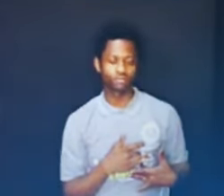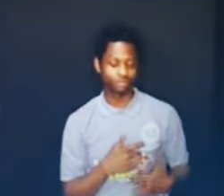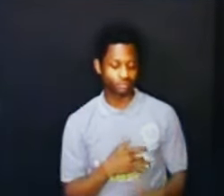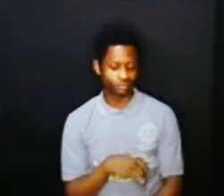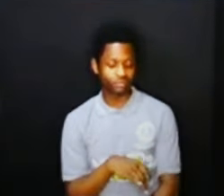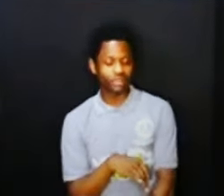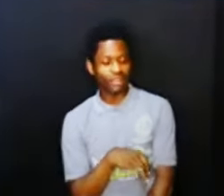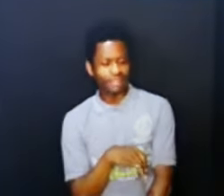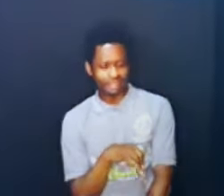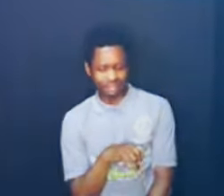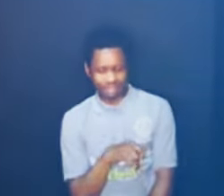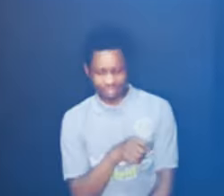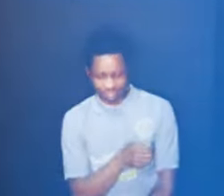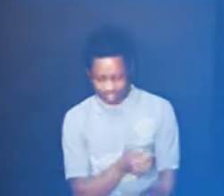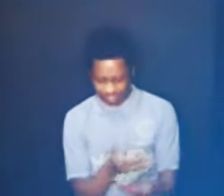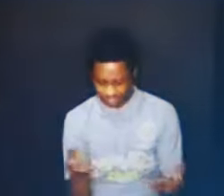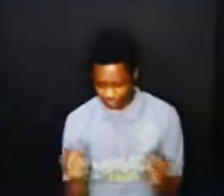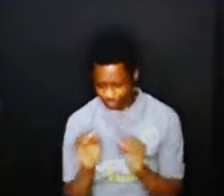good disciples of